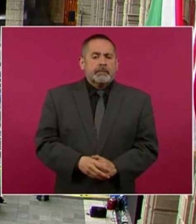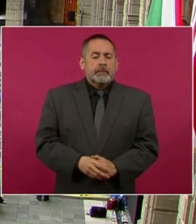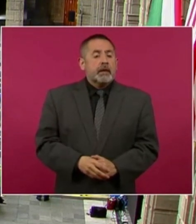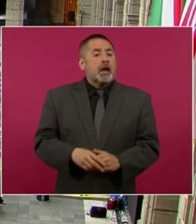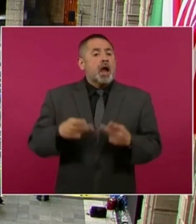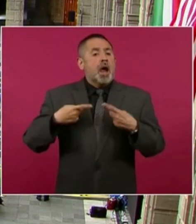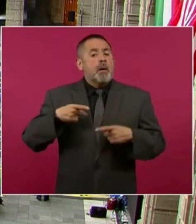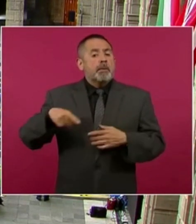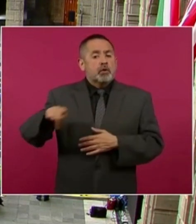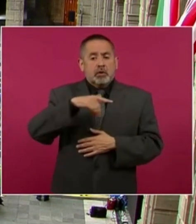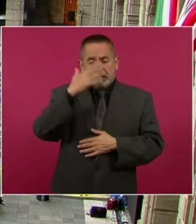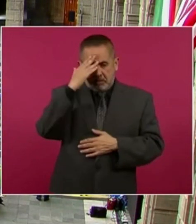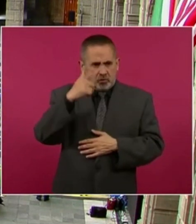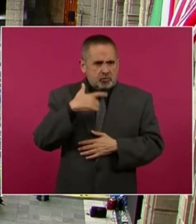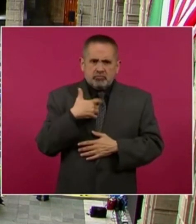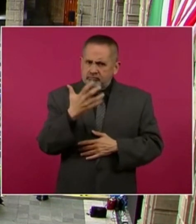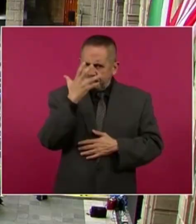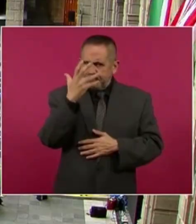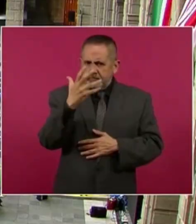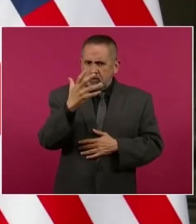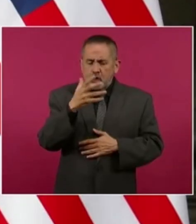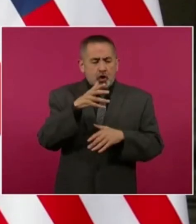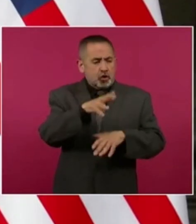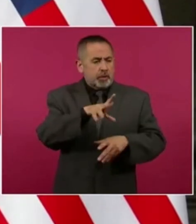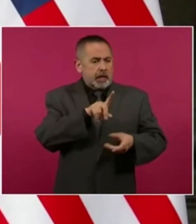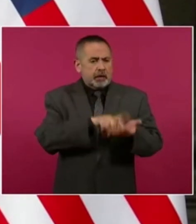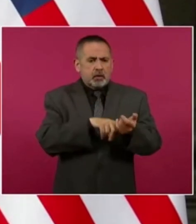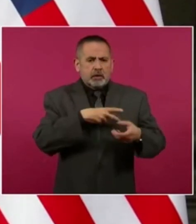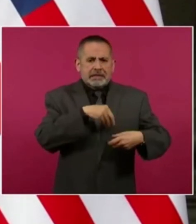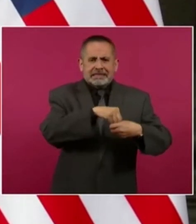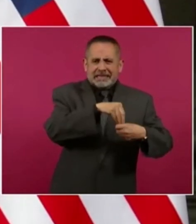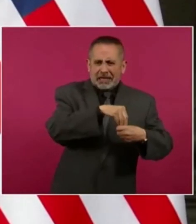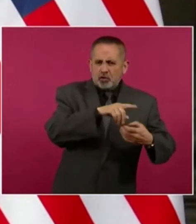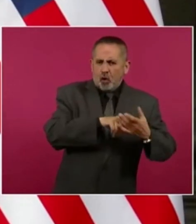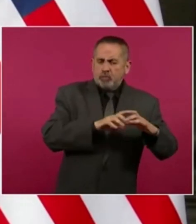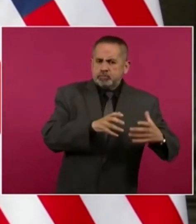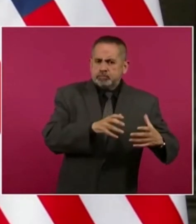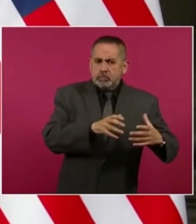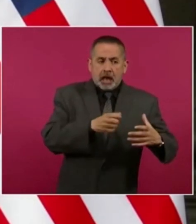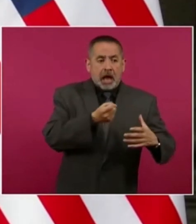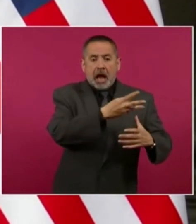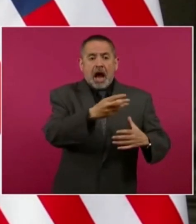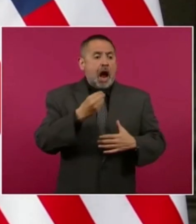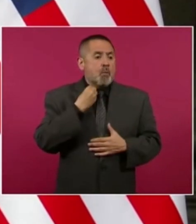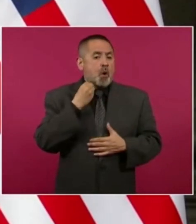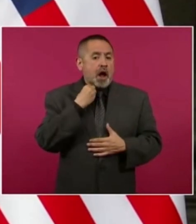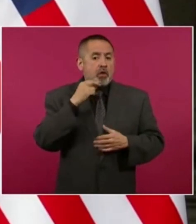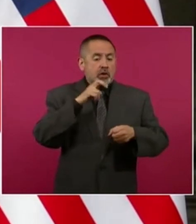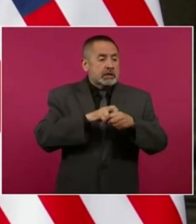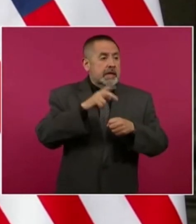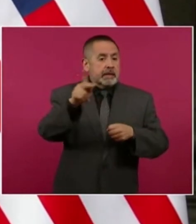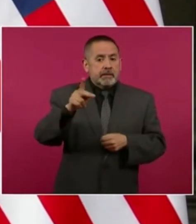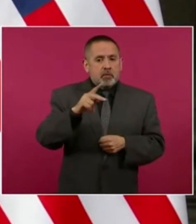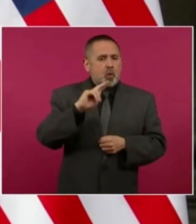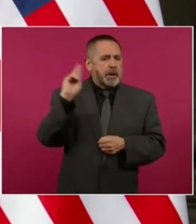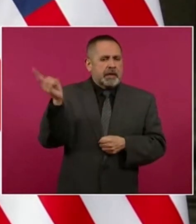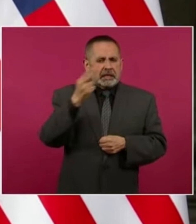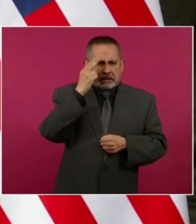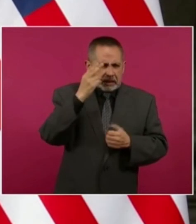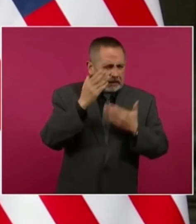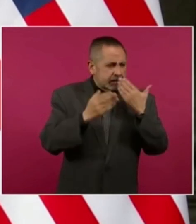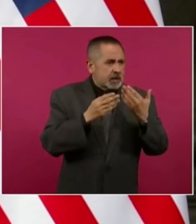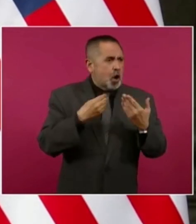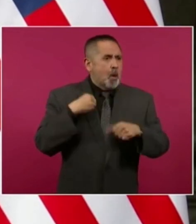When my lawyers were clearing out my office at the University of Pennsylvania, they set up an office for me, a secure office in the Capitol, when I,